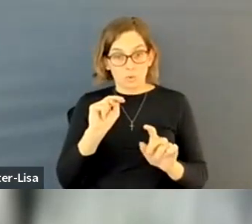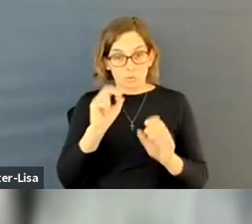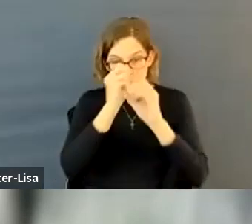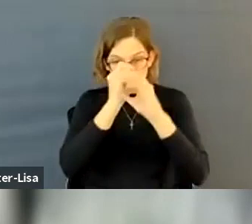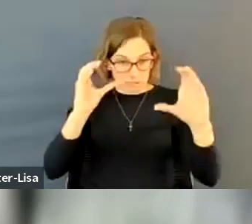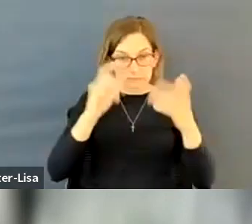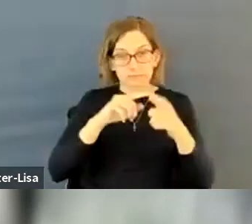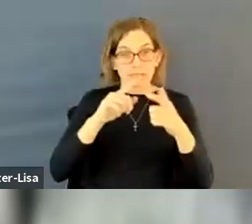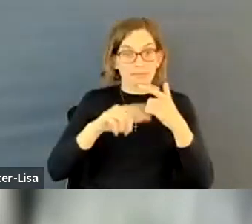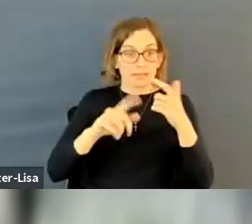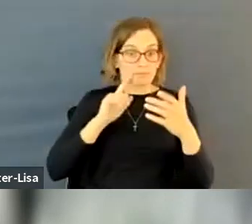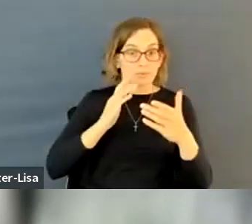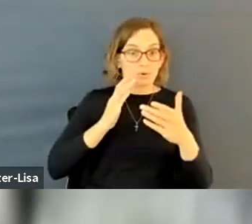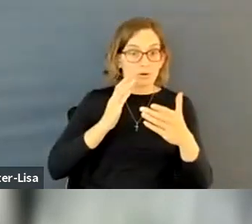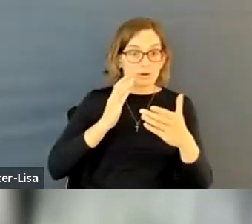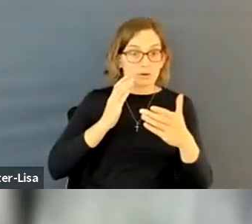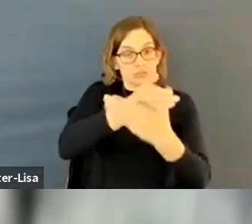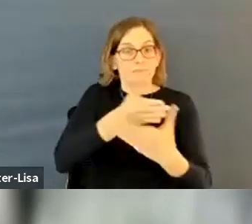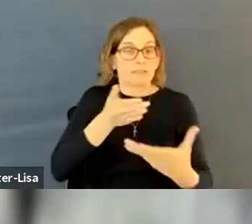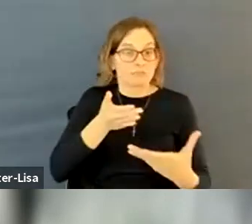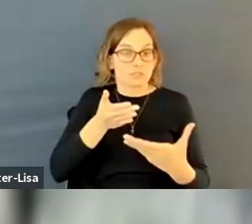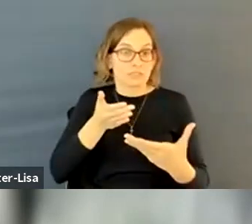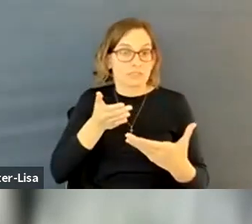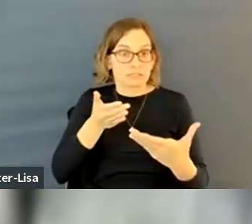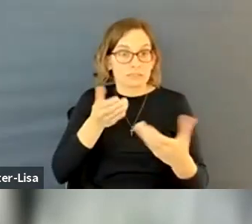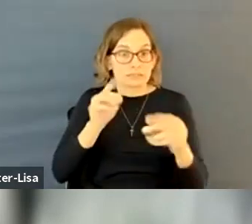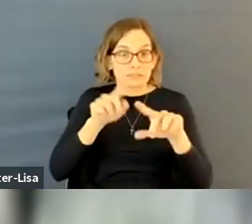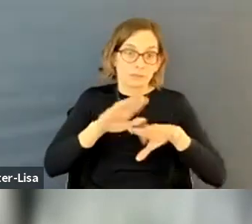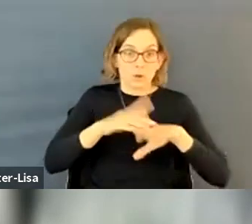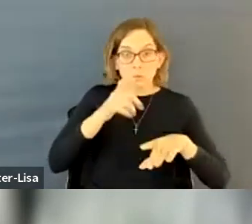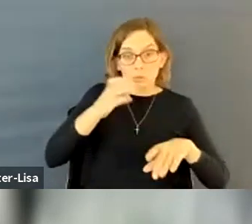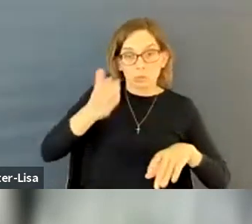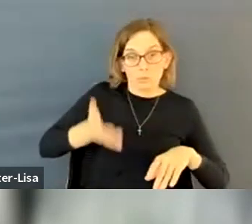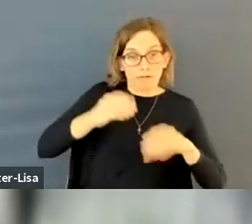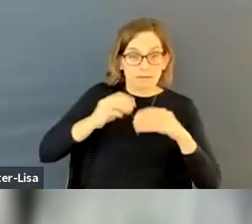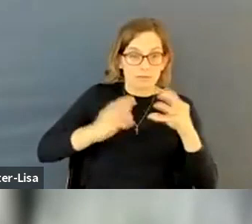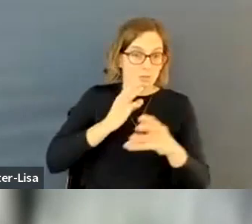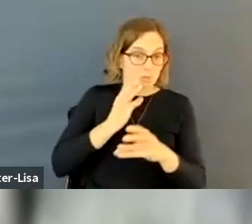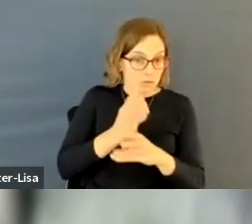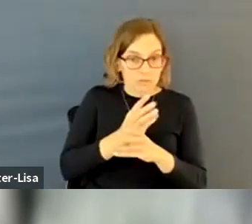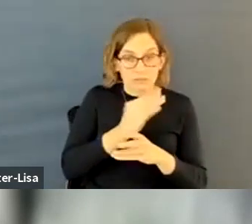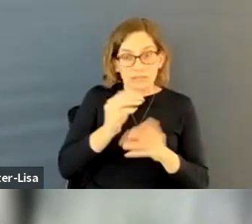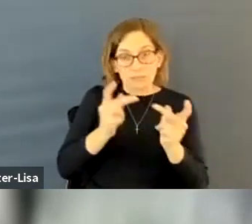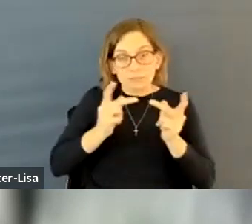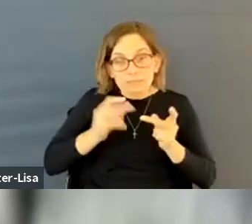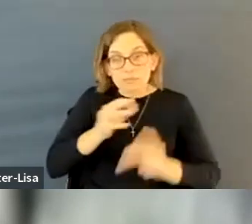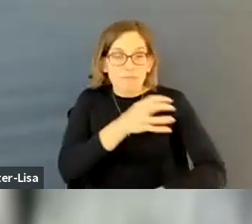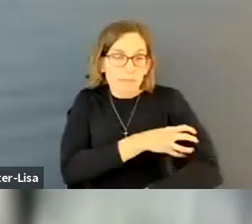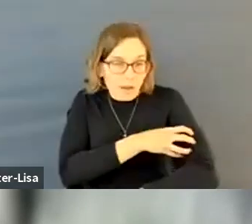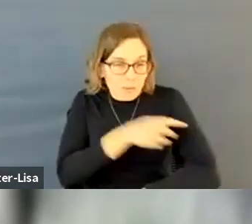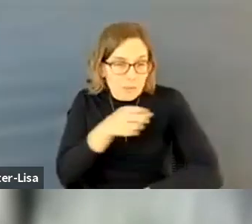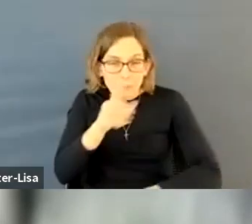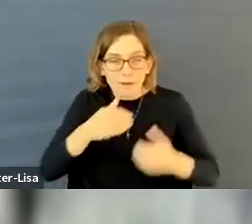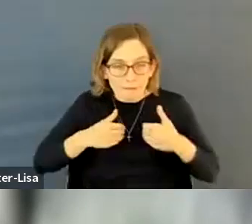And then as far as interventions go, you know, given who you are in the world and the position of power that you have, or, you